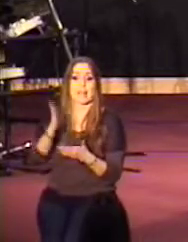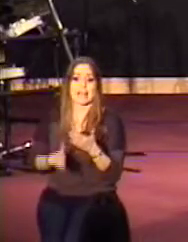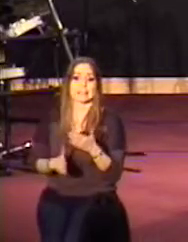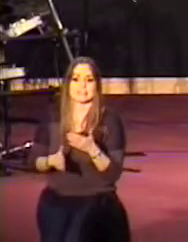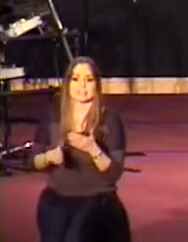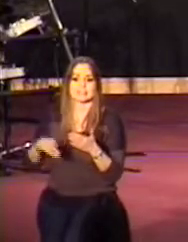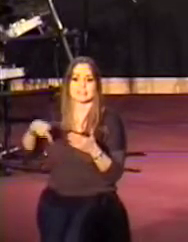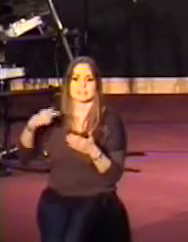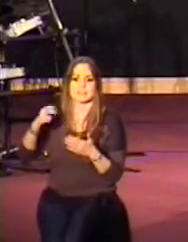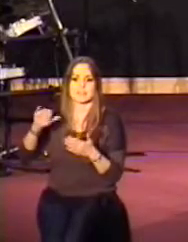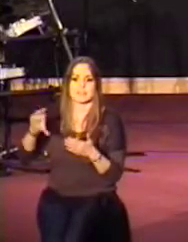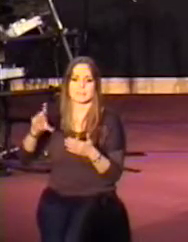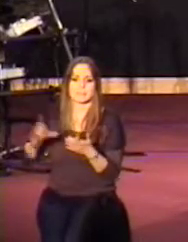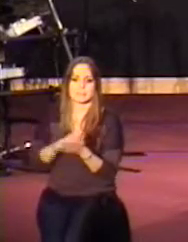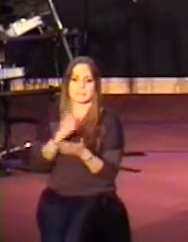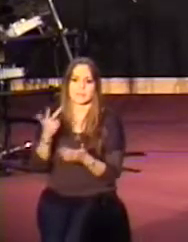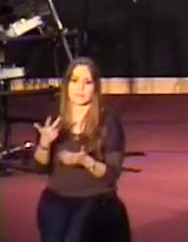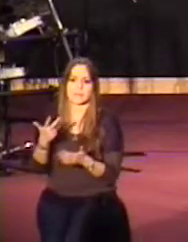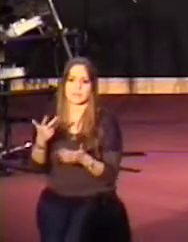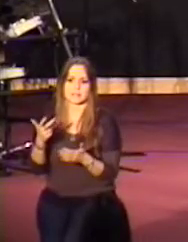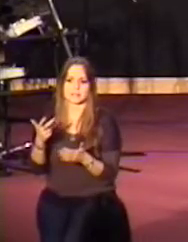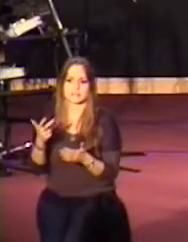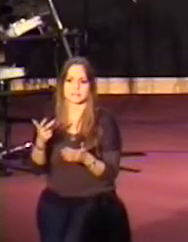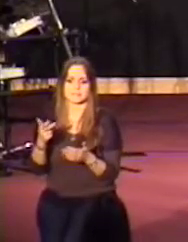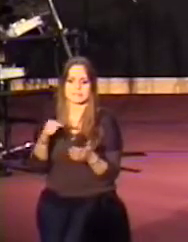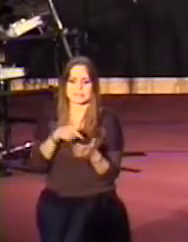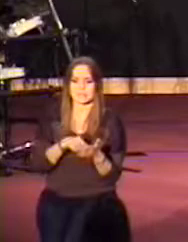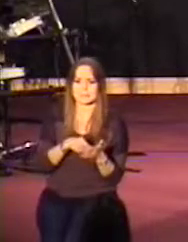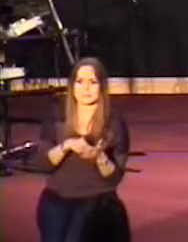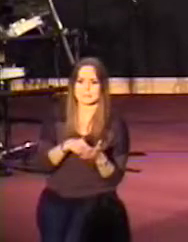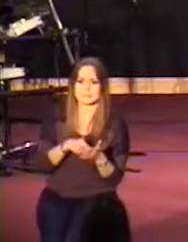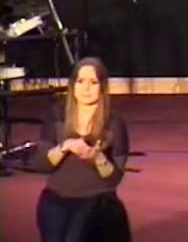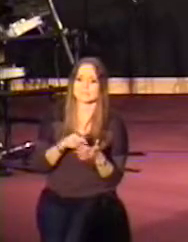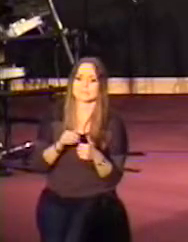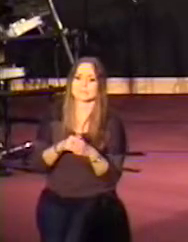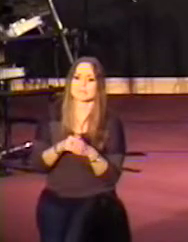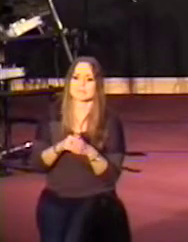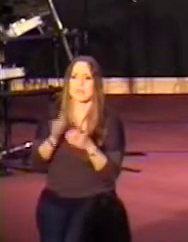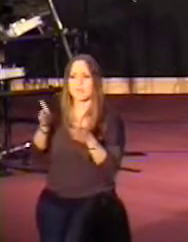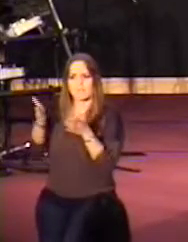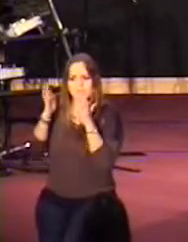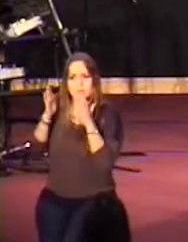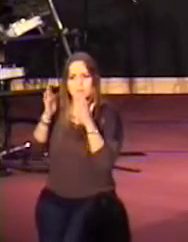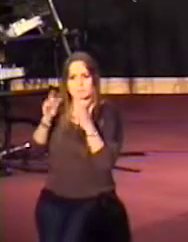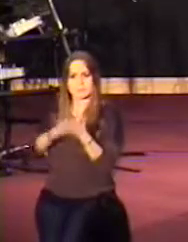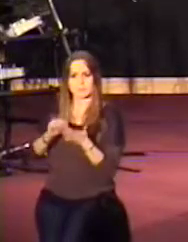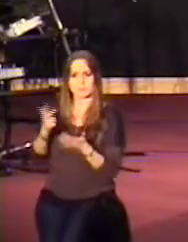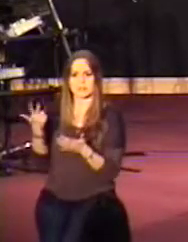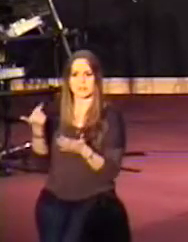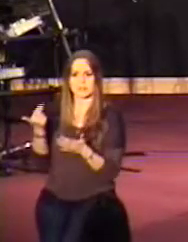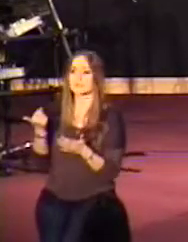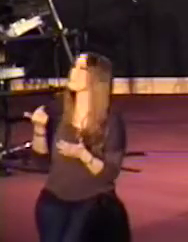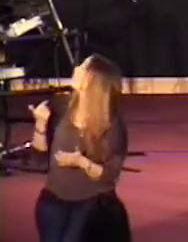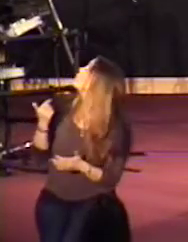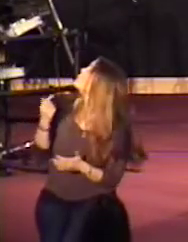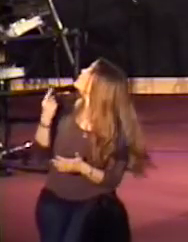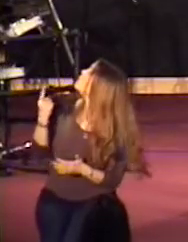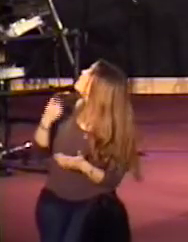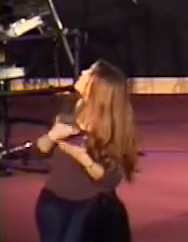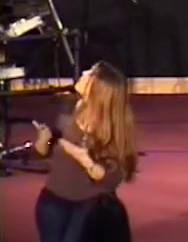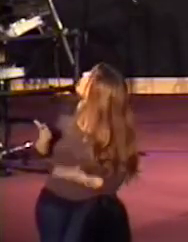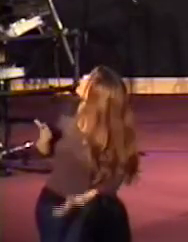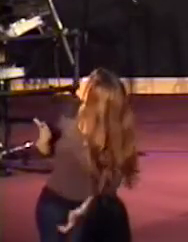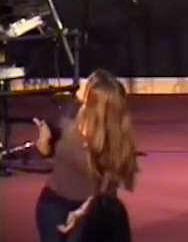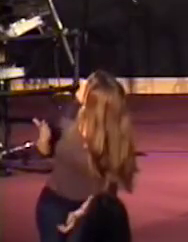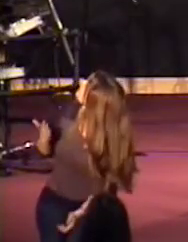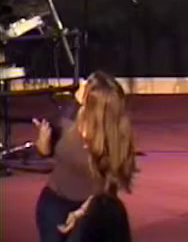this. Not really the whole chapter, but it's where we're ending. But I focus, he says in verse 13, on one thing.